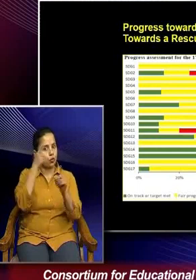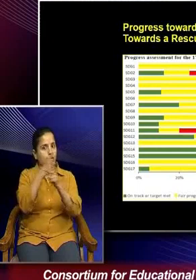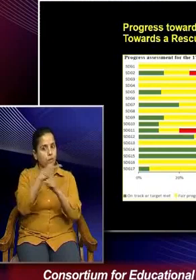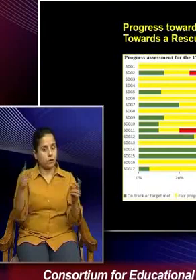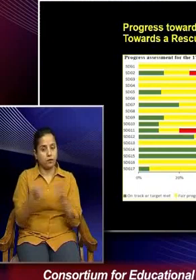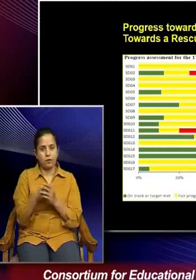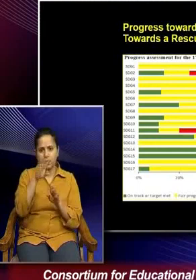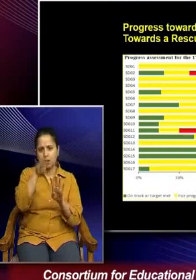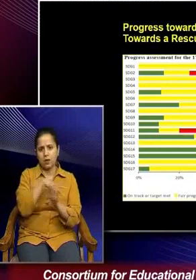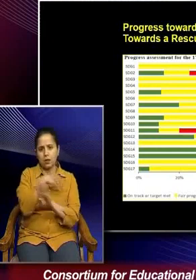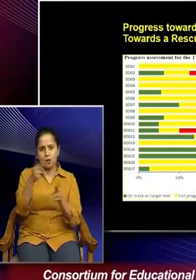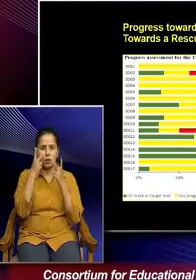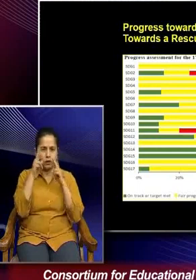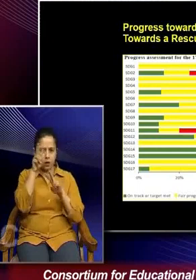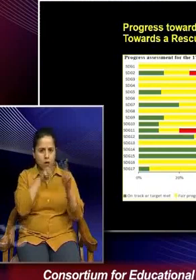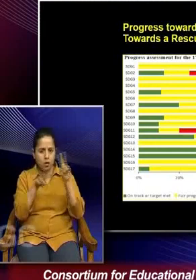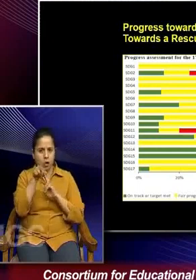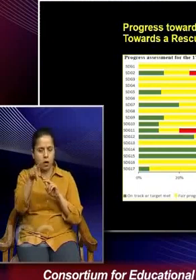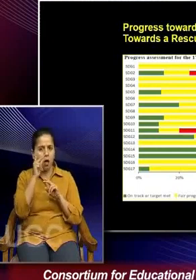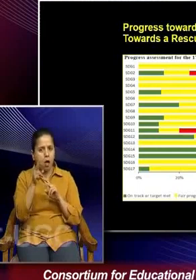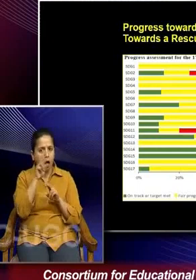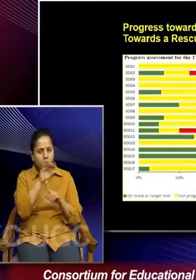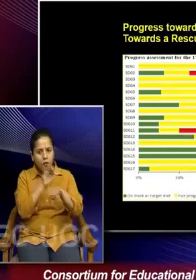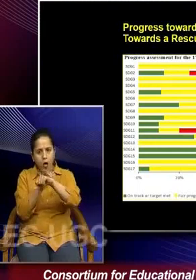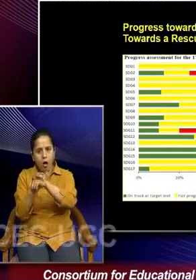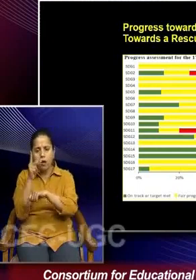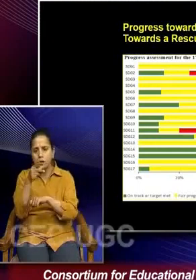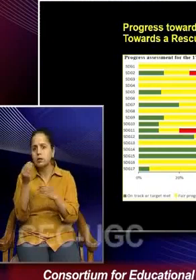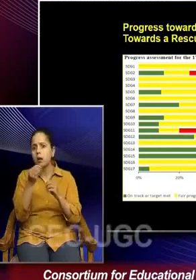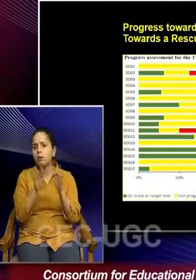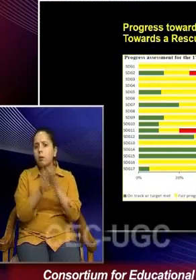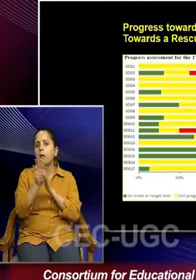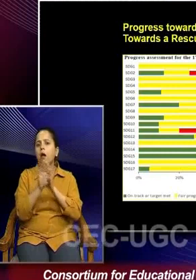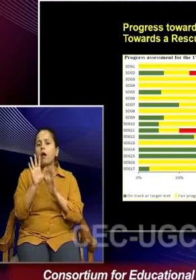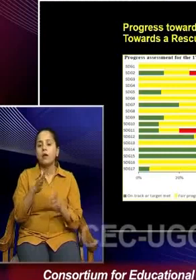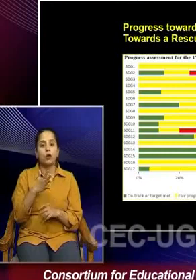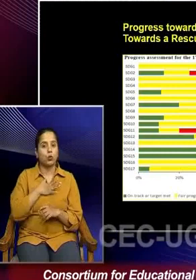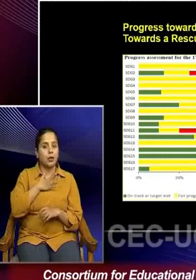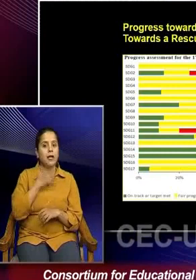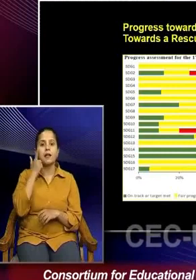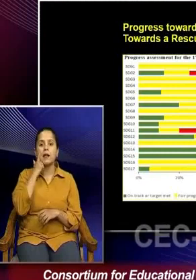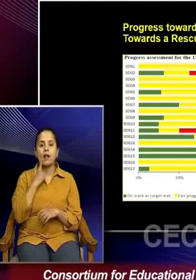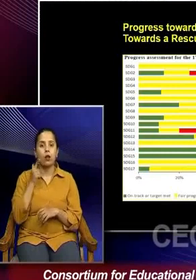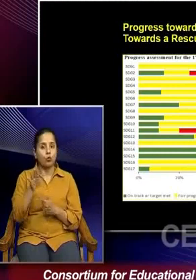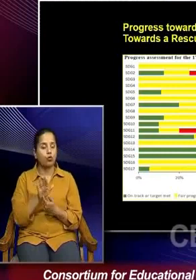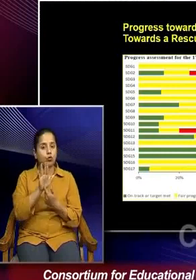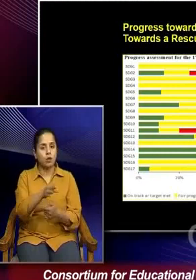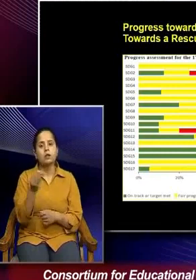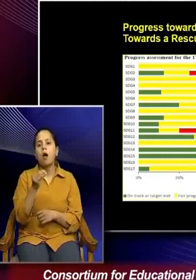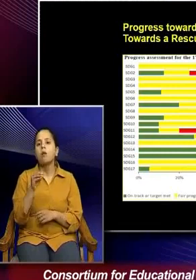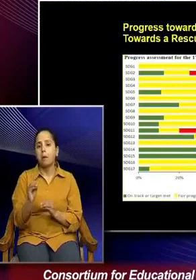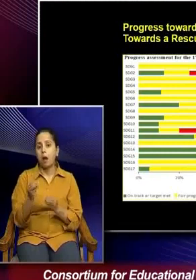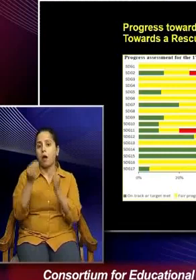these graphs carefully, you will observe that there has been some progress. The green and the yellow bar shows that there has been some